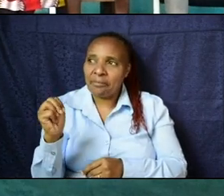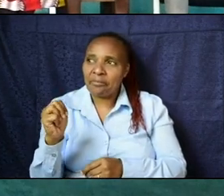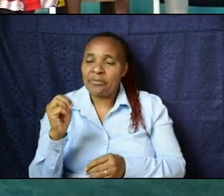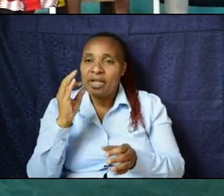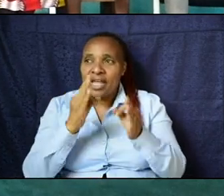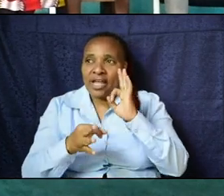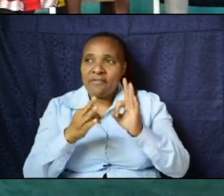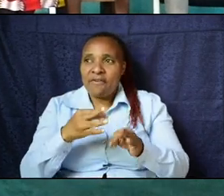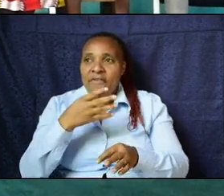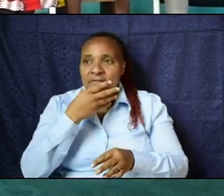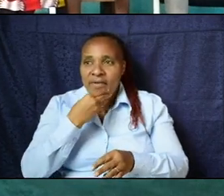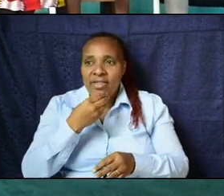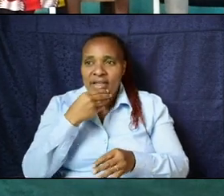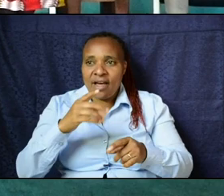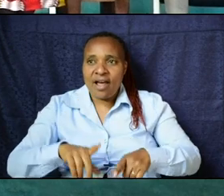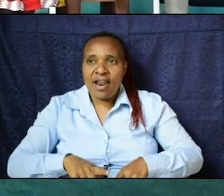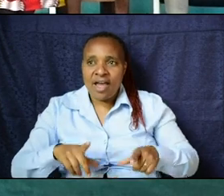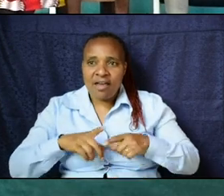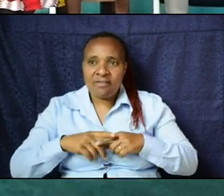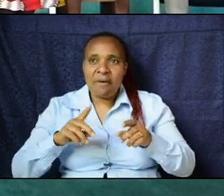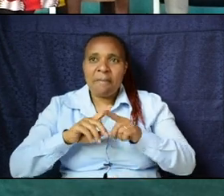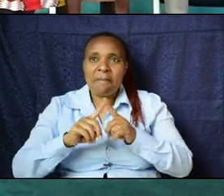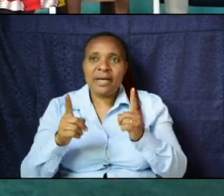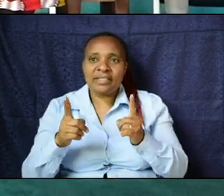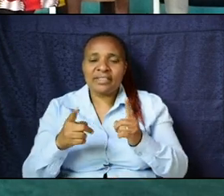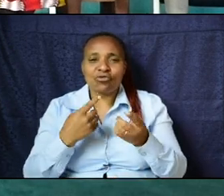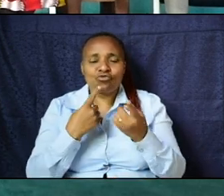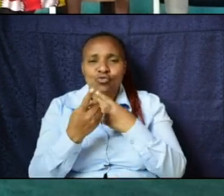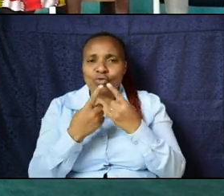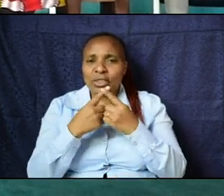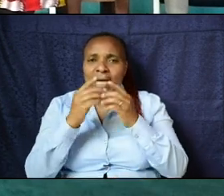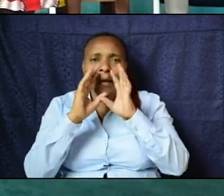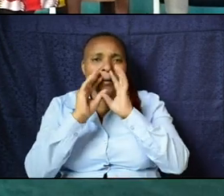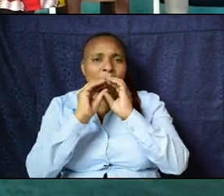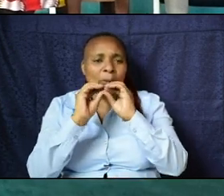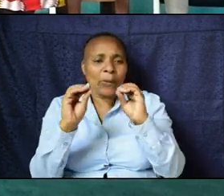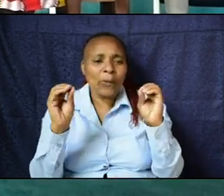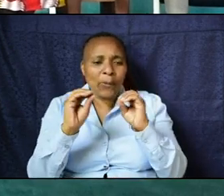alive, but they're still speechless, really.